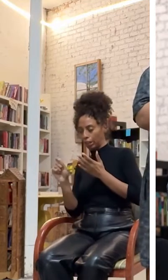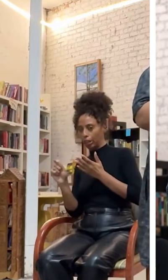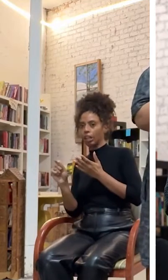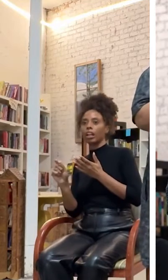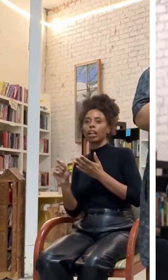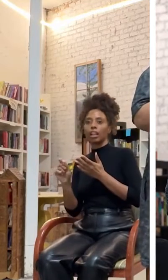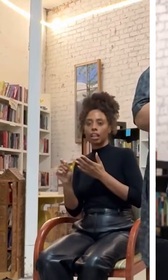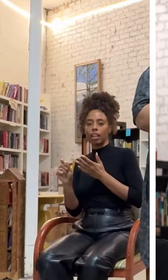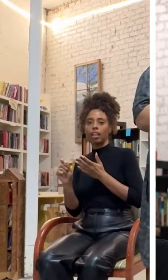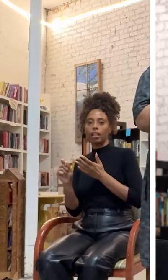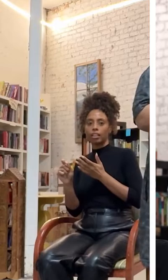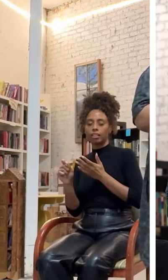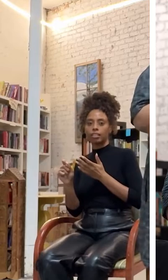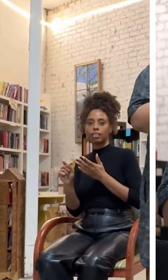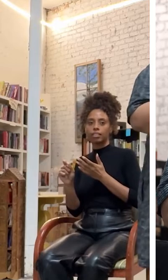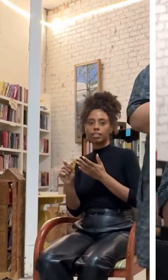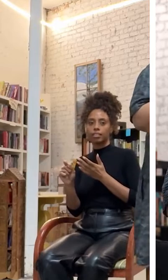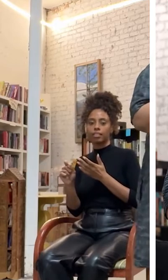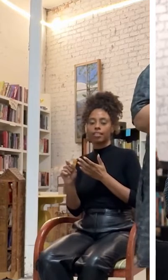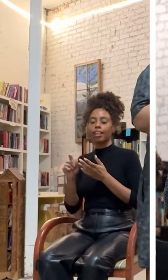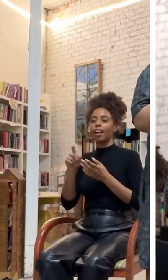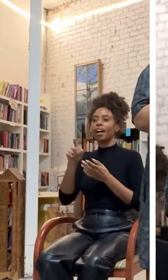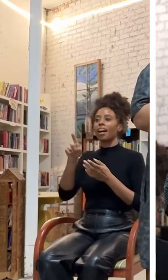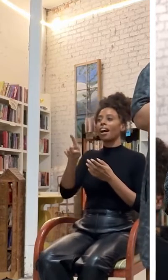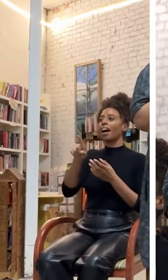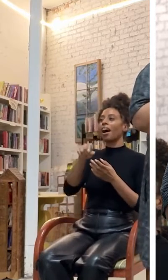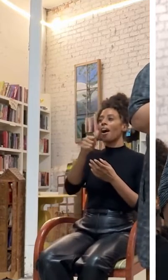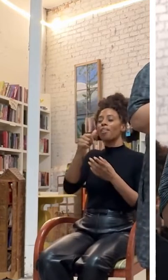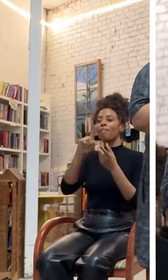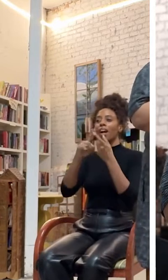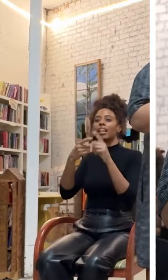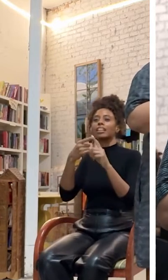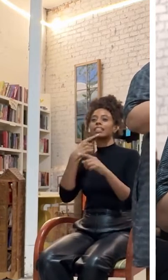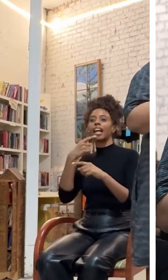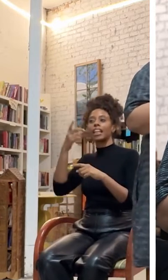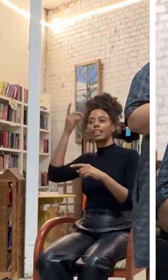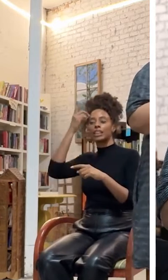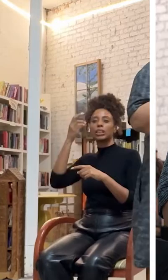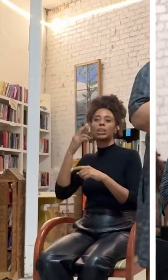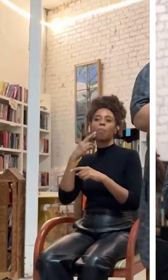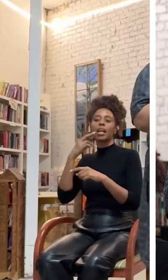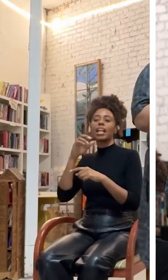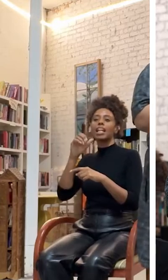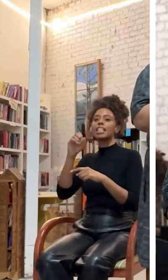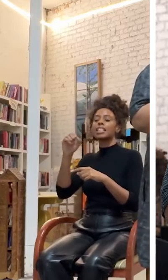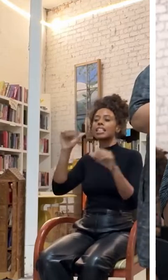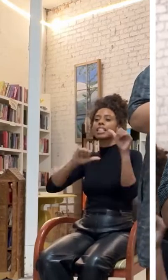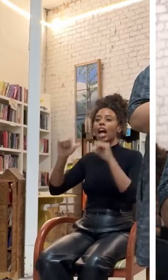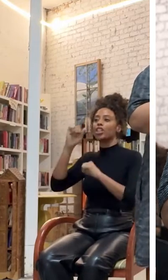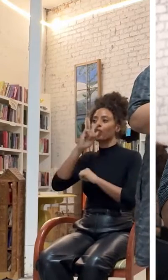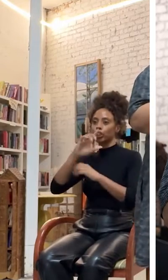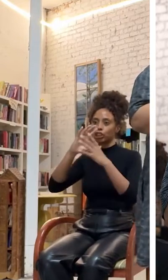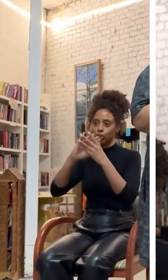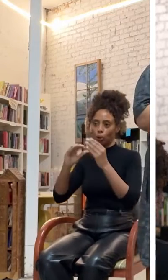as another one of our friends said, Dominican sci-fi. But I'm just, but